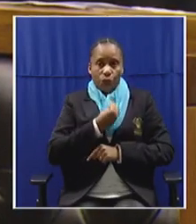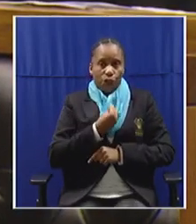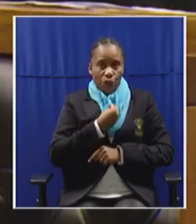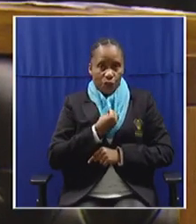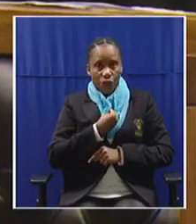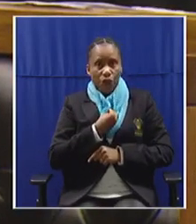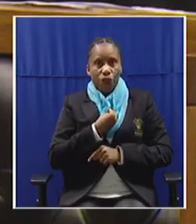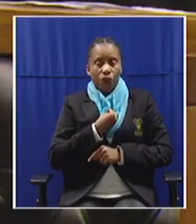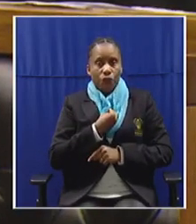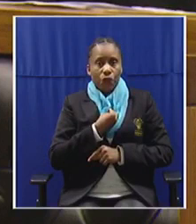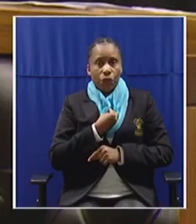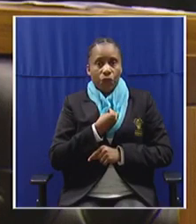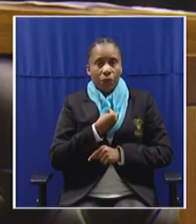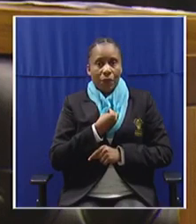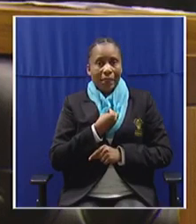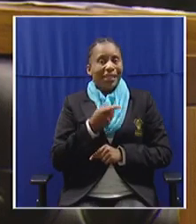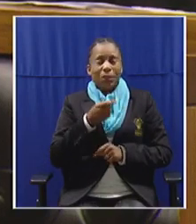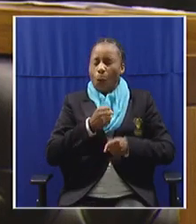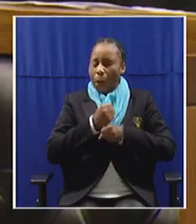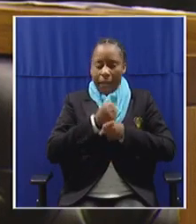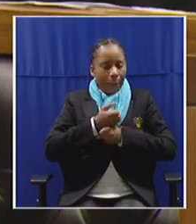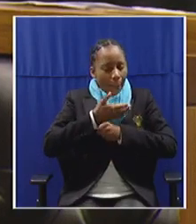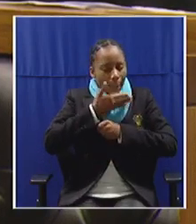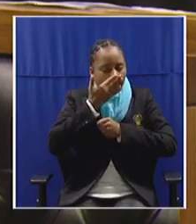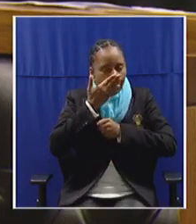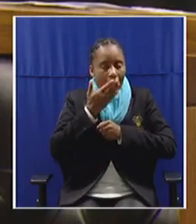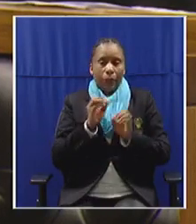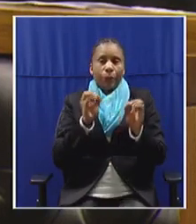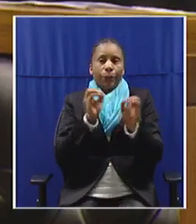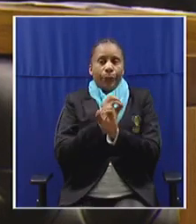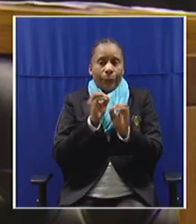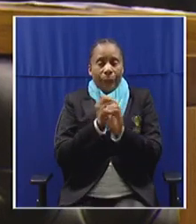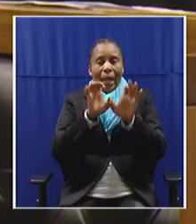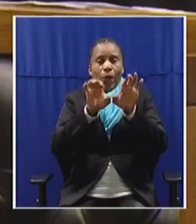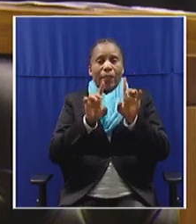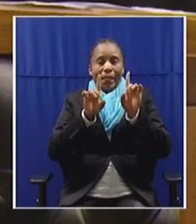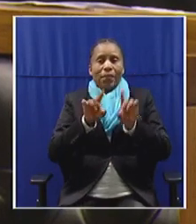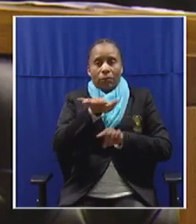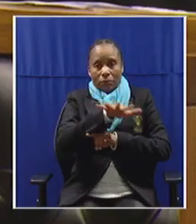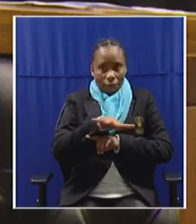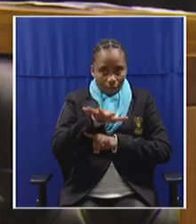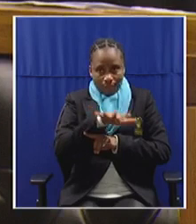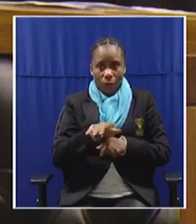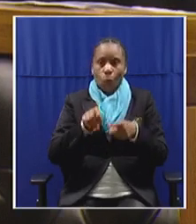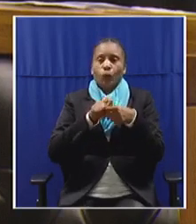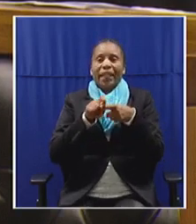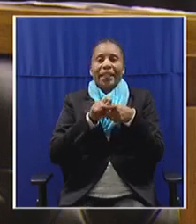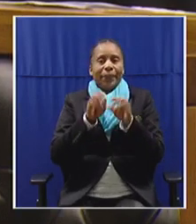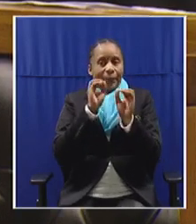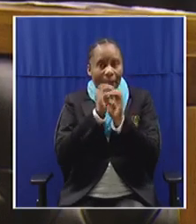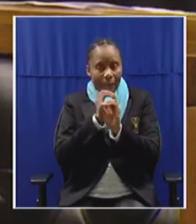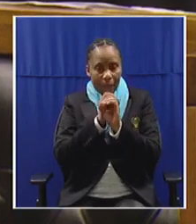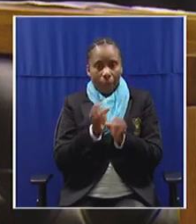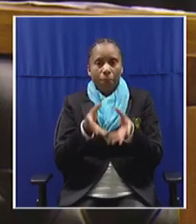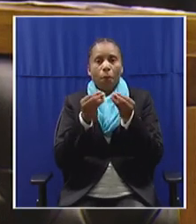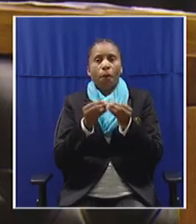who are not in any employment, who are not in any education facility or training. Furthermore,